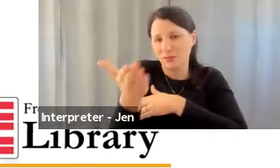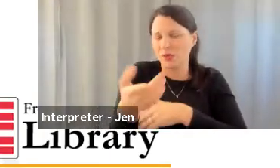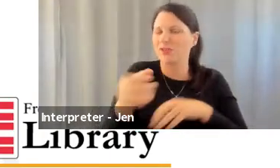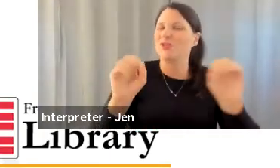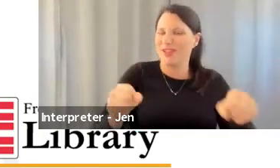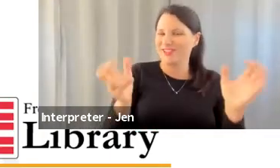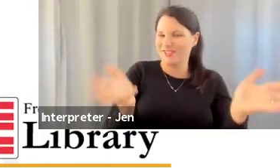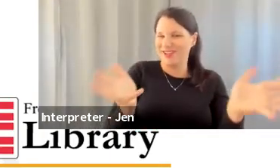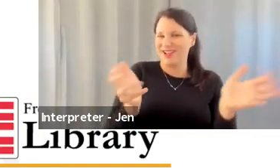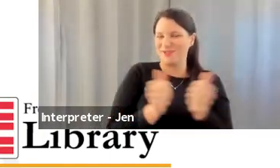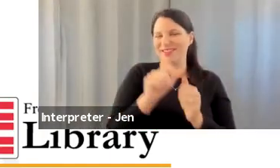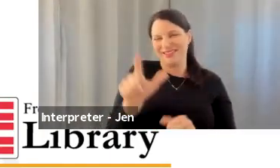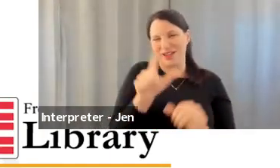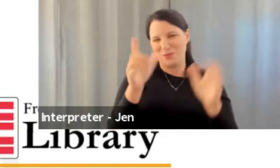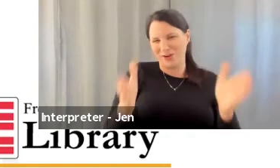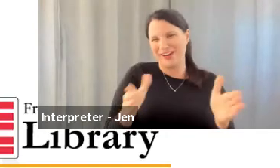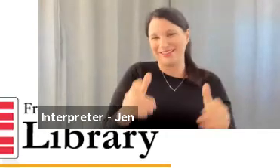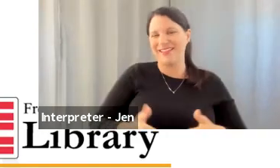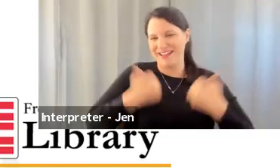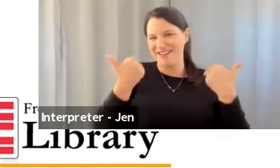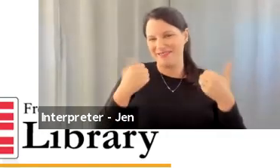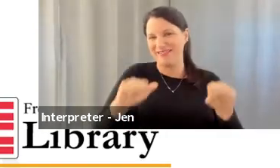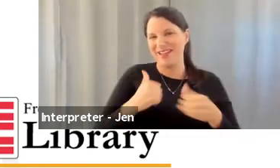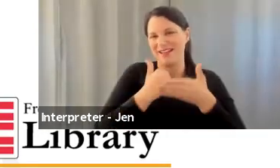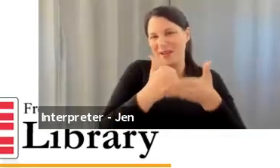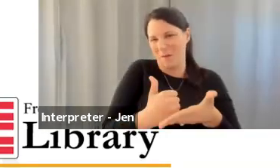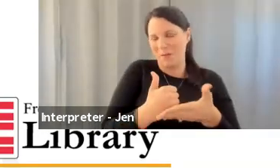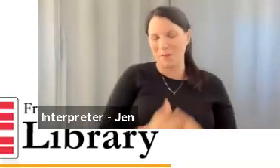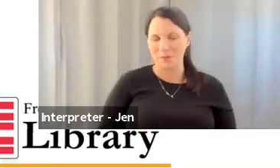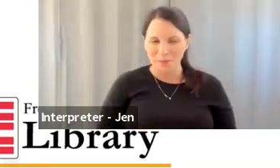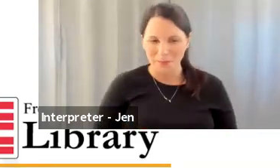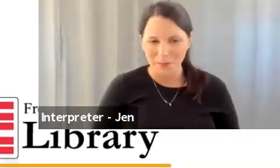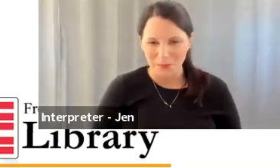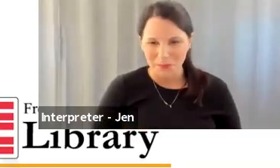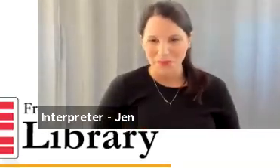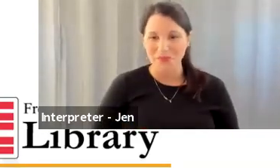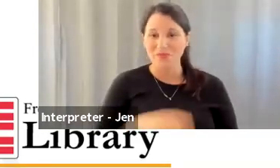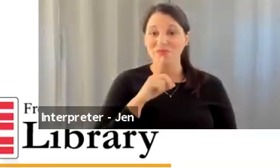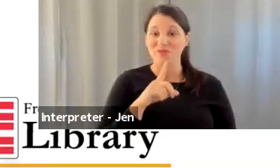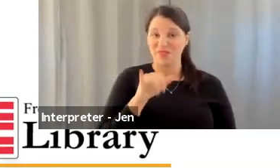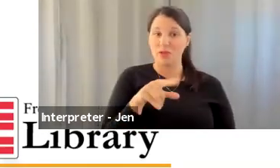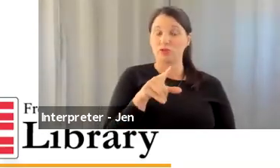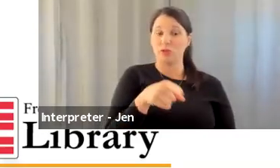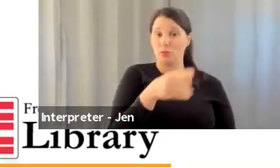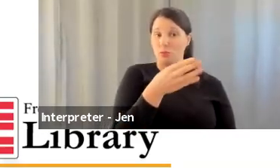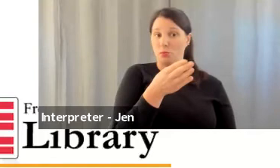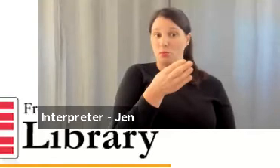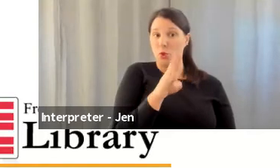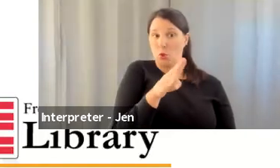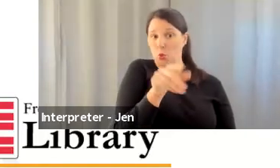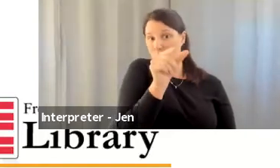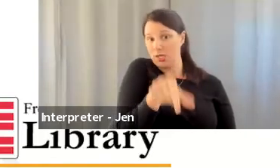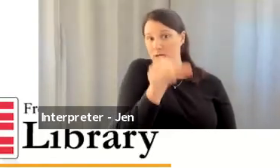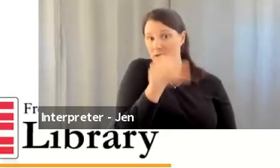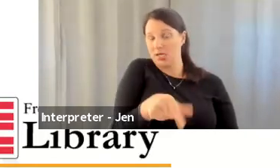chat actually with the live librarian who can help you with whatever question you have. So look for this little blue tab, Ask a Librarian